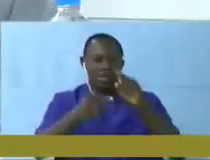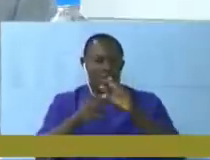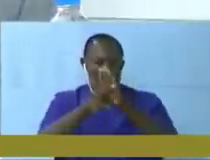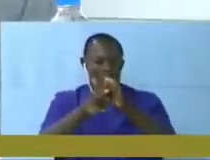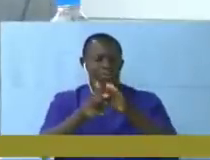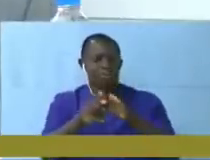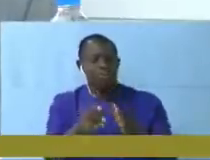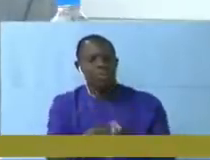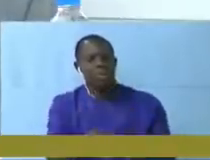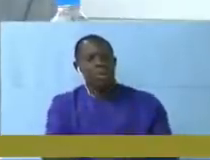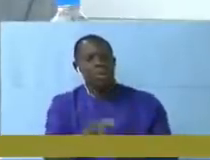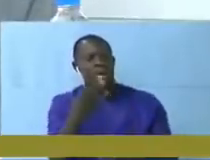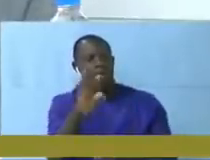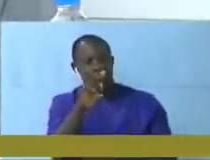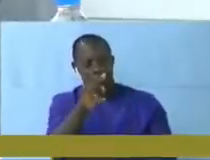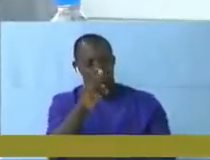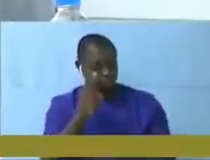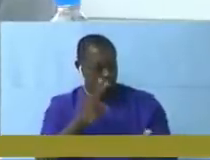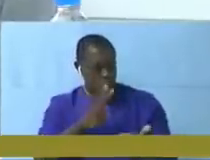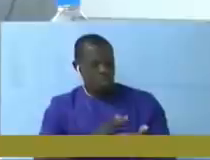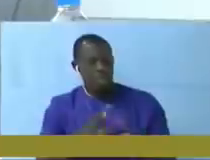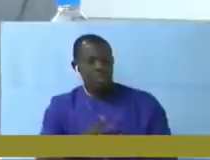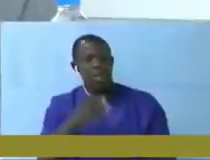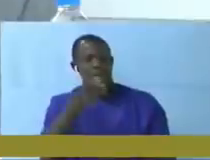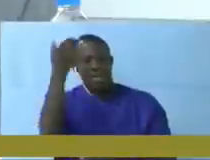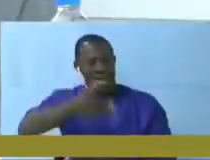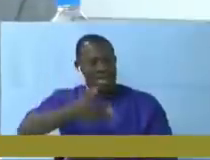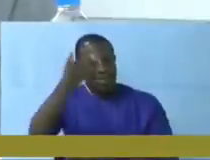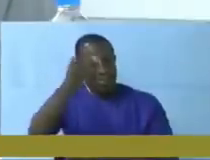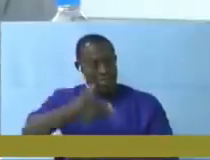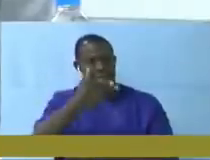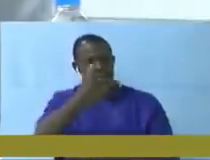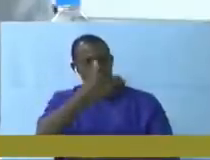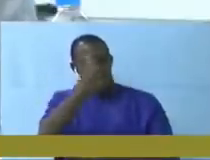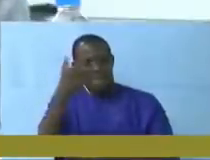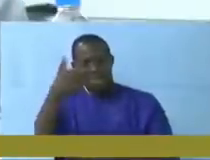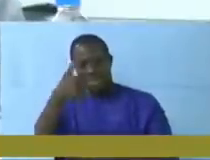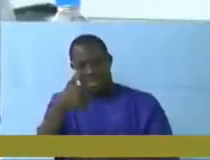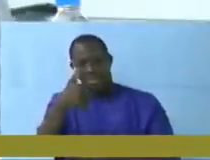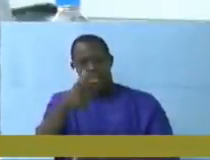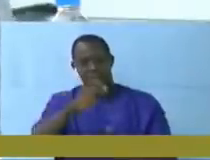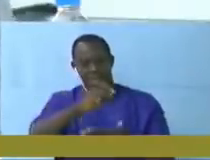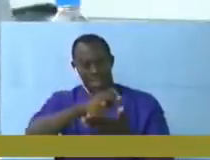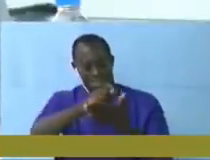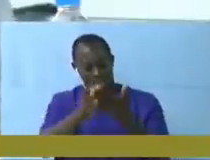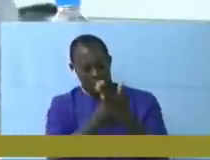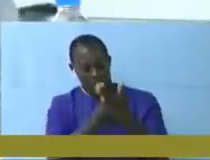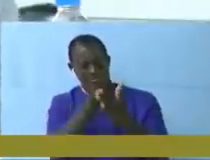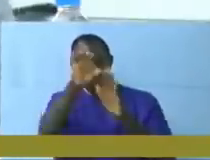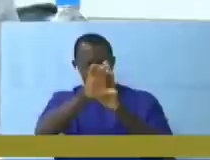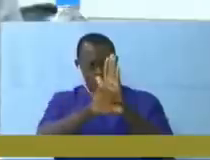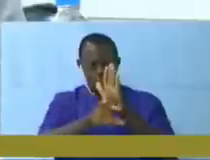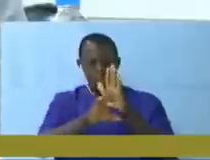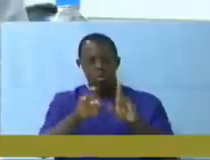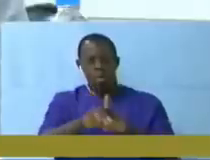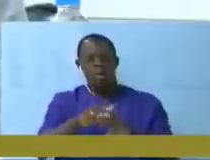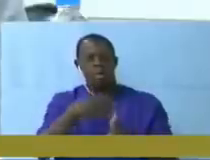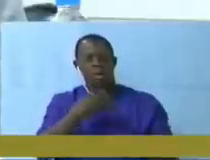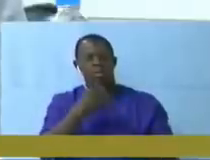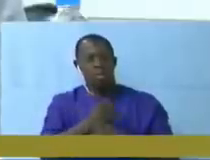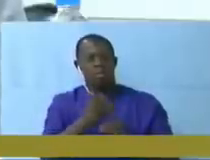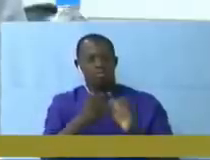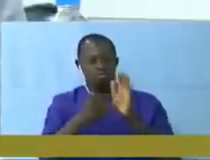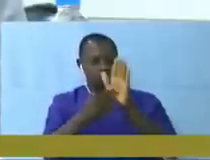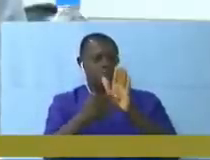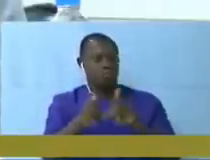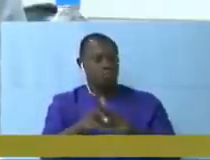If you look at the draft, 1996 draft, I'm saying draft, I just wanted to emphasize, we're not talking about the last one,